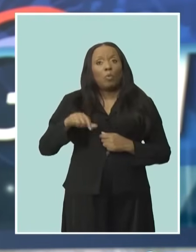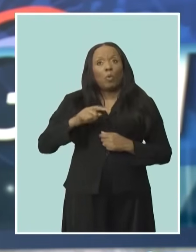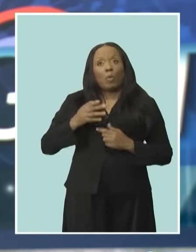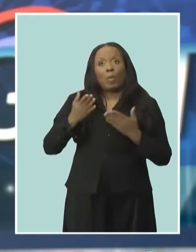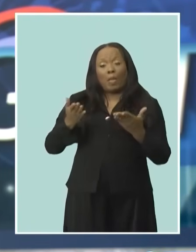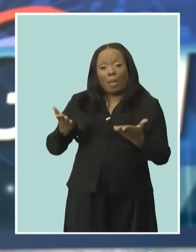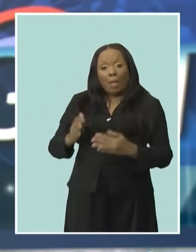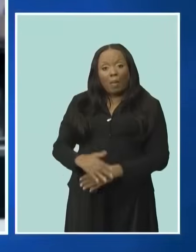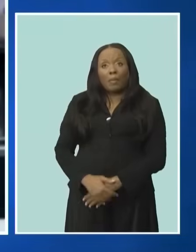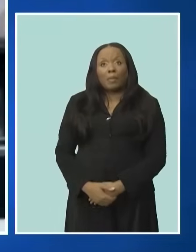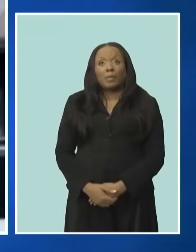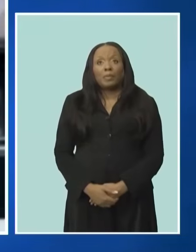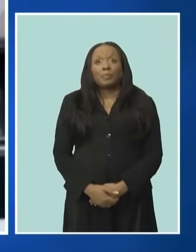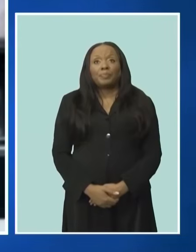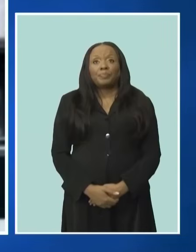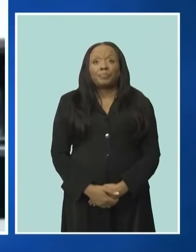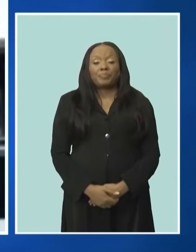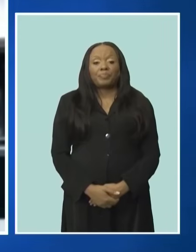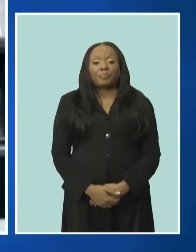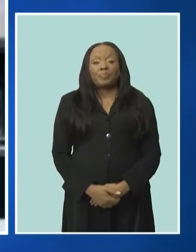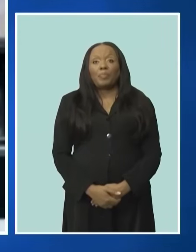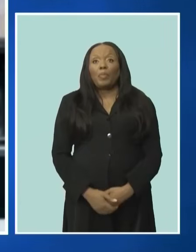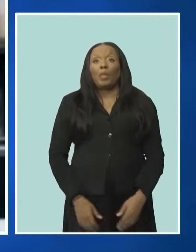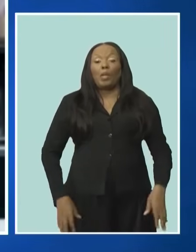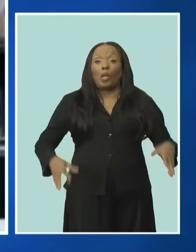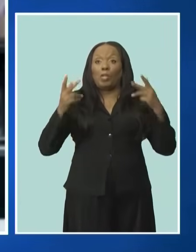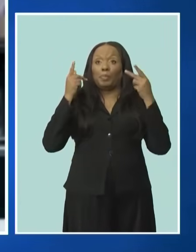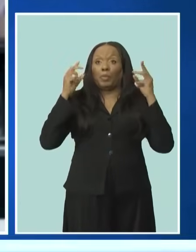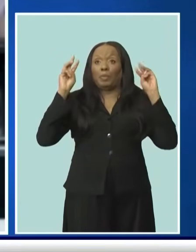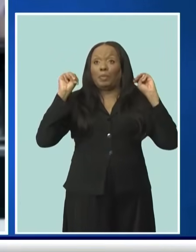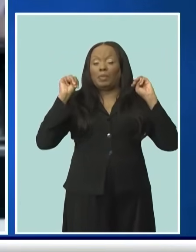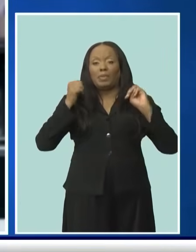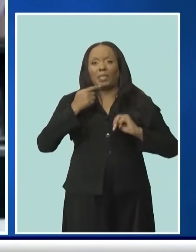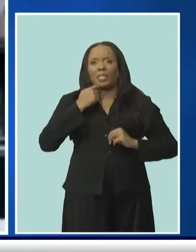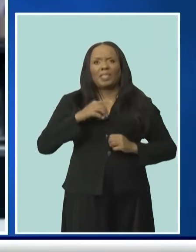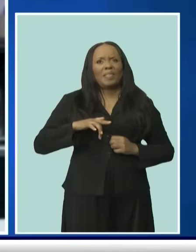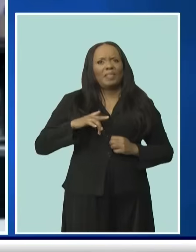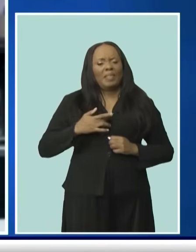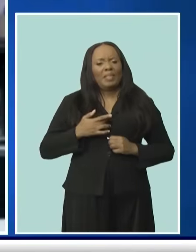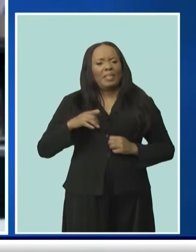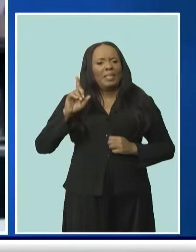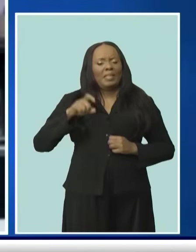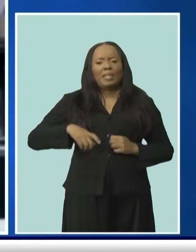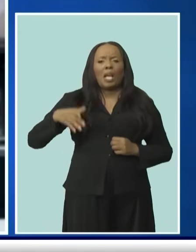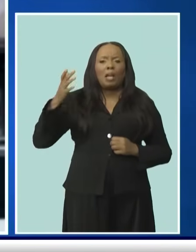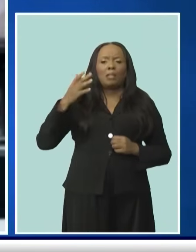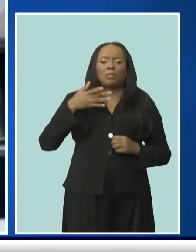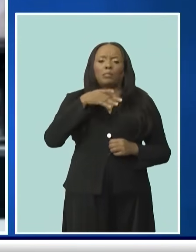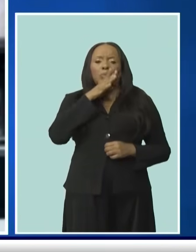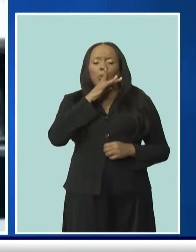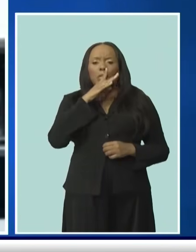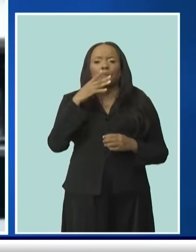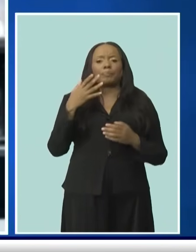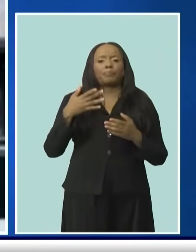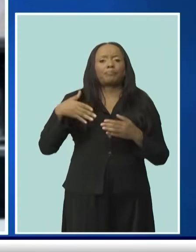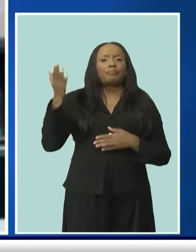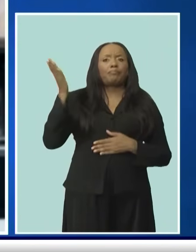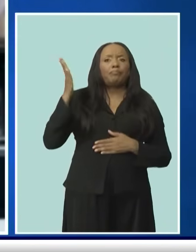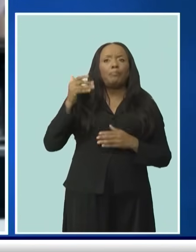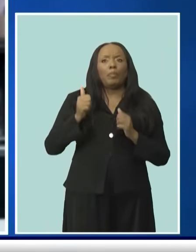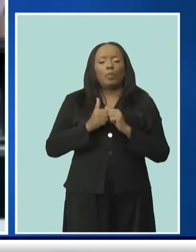Crystal, what can you tell us? Tisha, Prime Minister Motley said she felt it was time to address the nation and provide an update on the